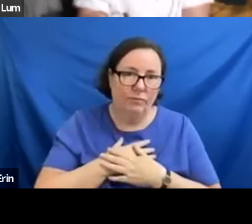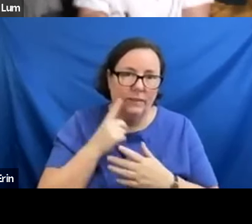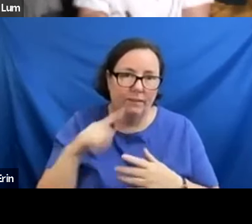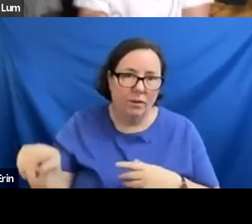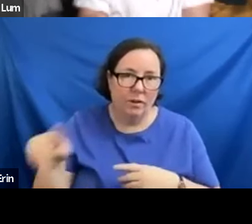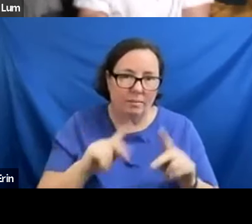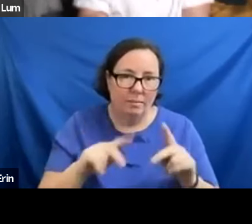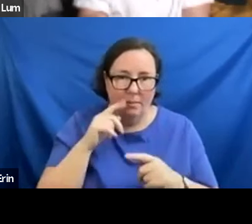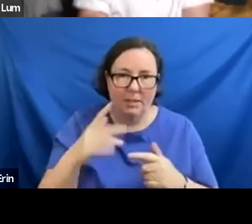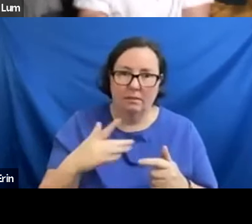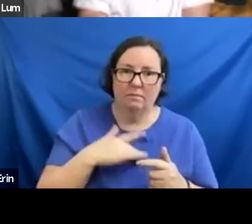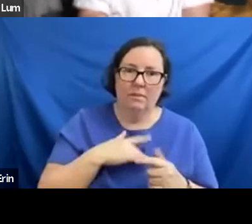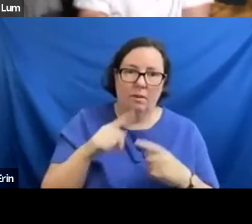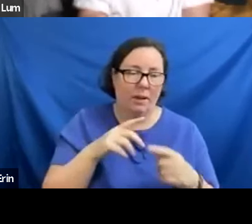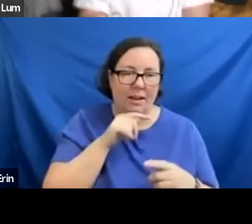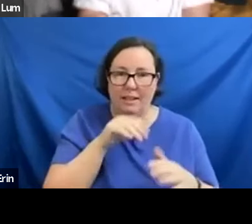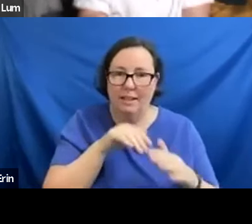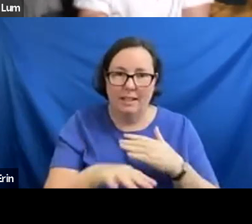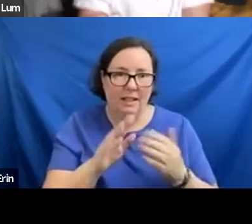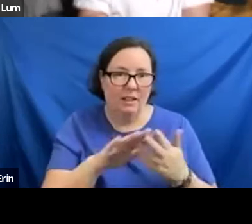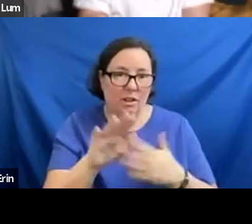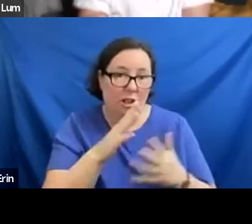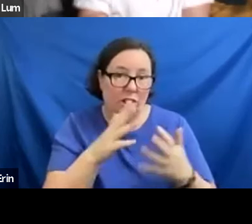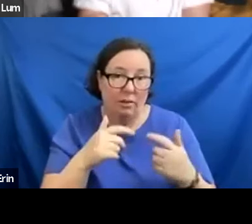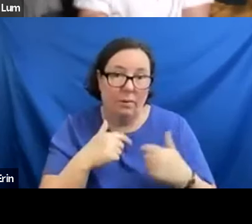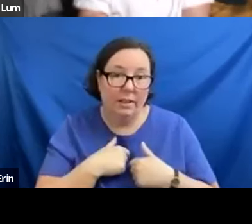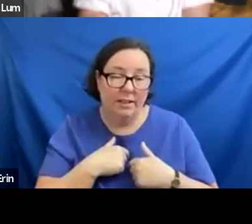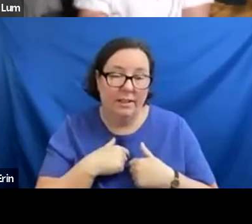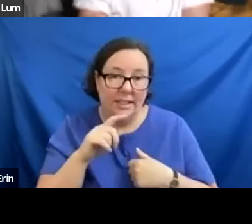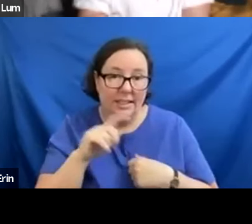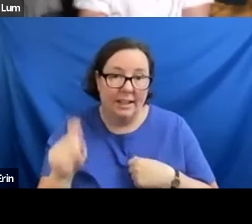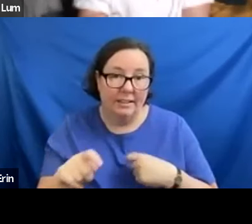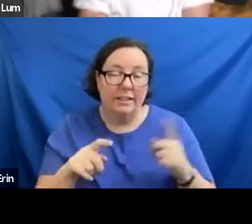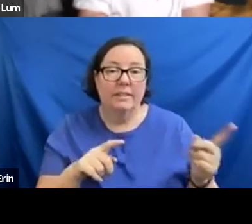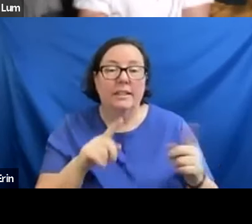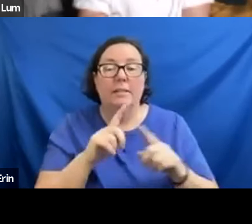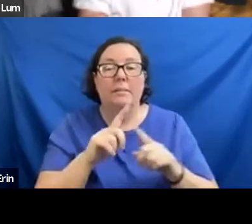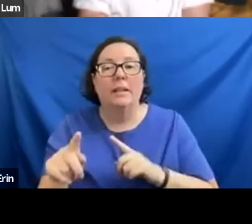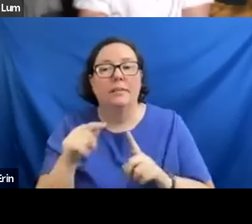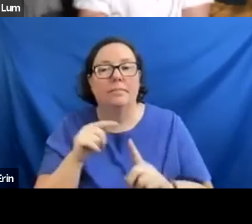I felt it when I didn't get into the college that I wanted to get into.